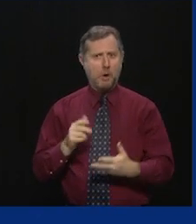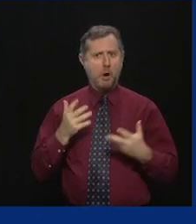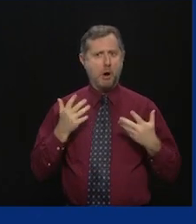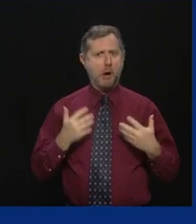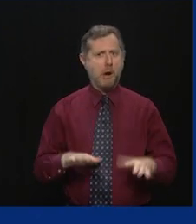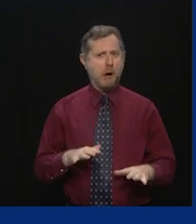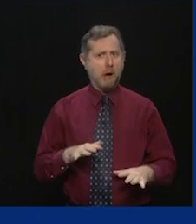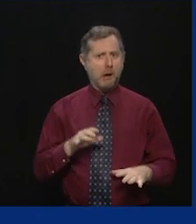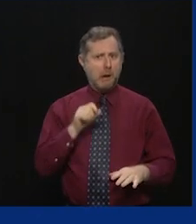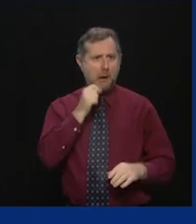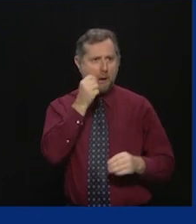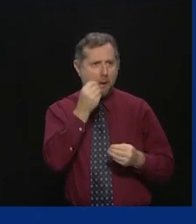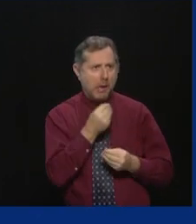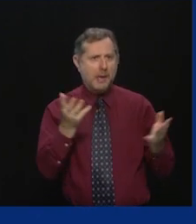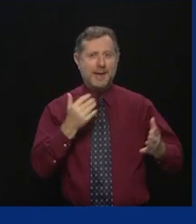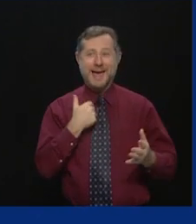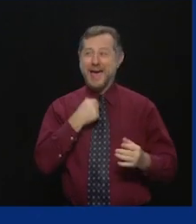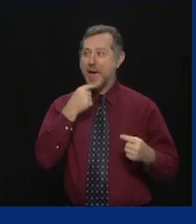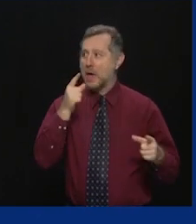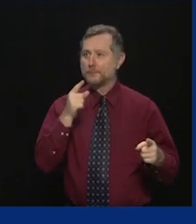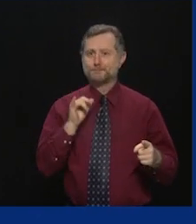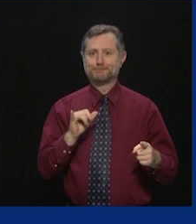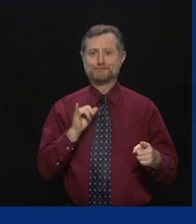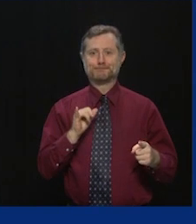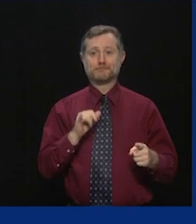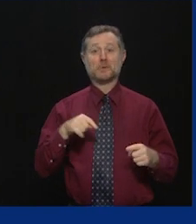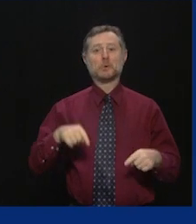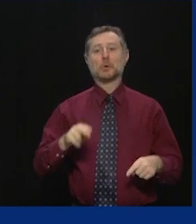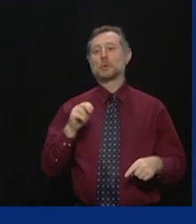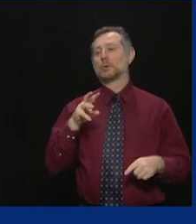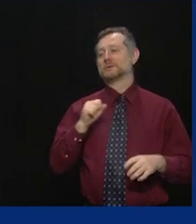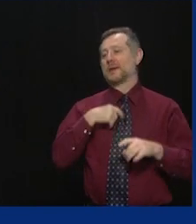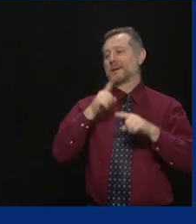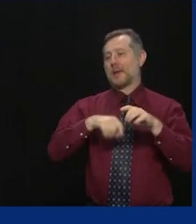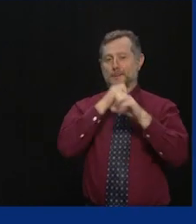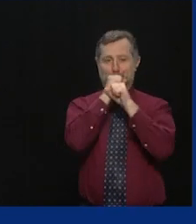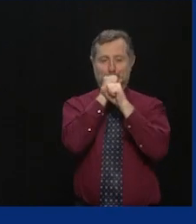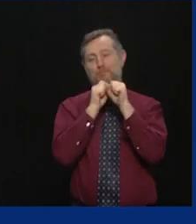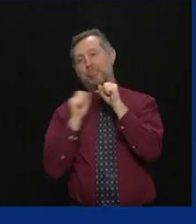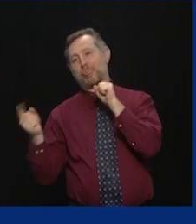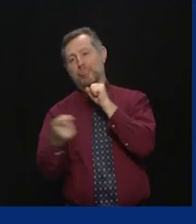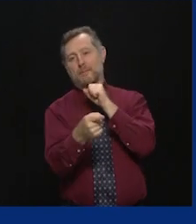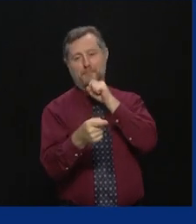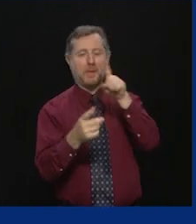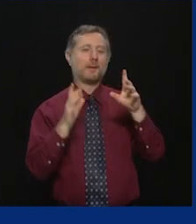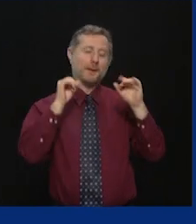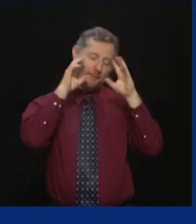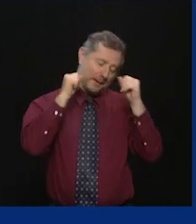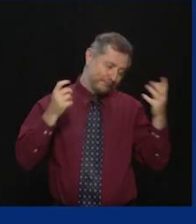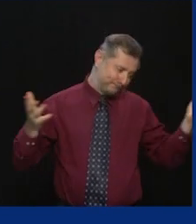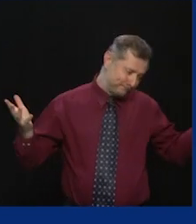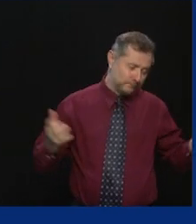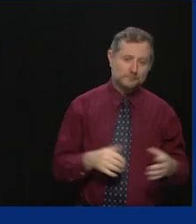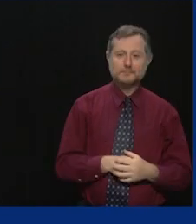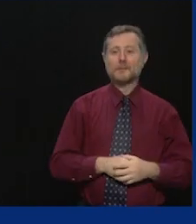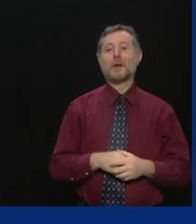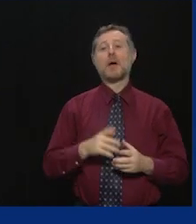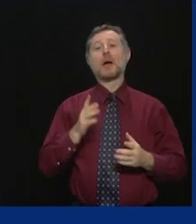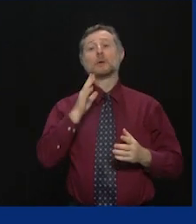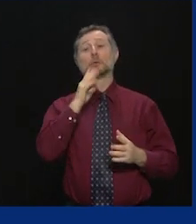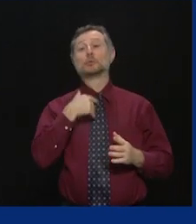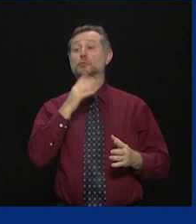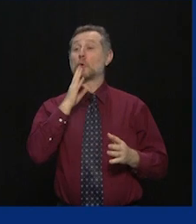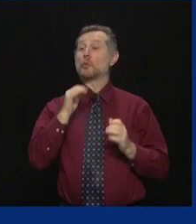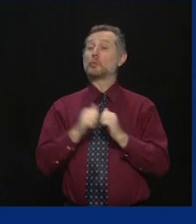like this was just too incredible to keep quiet very long. And I had a chance to talk to Rob Sands and others